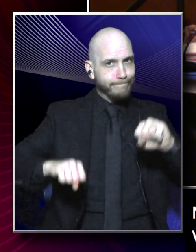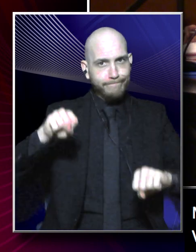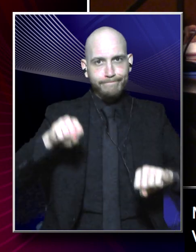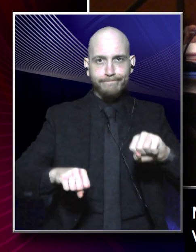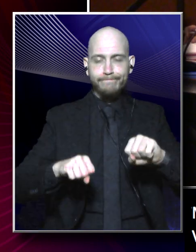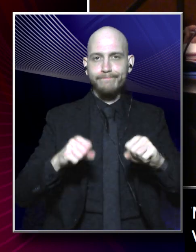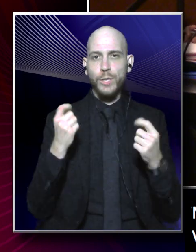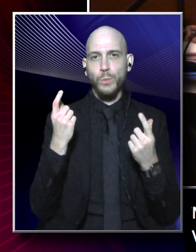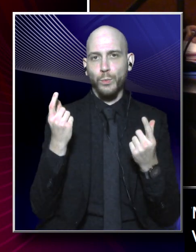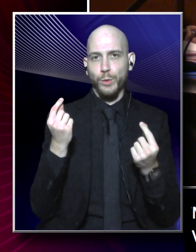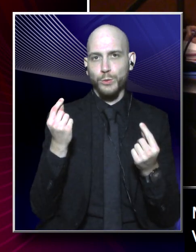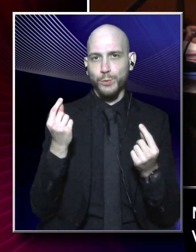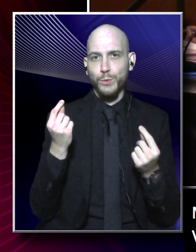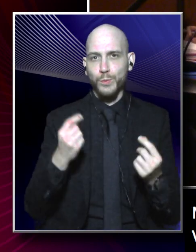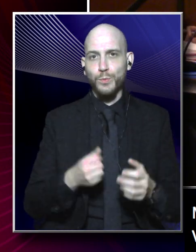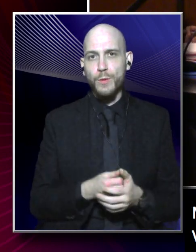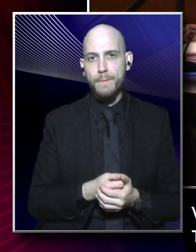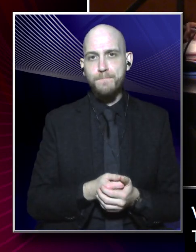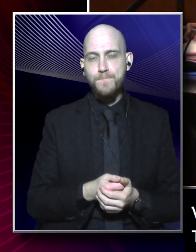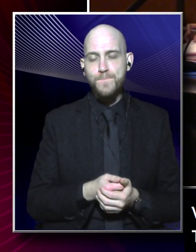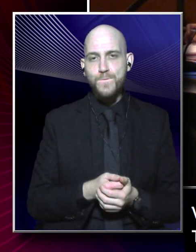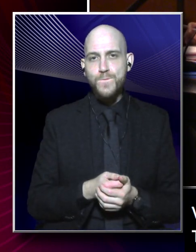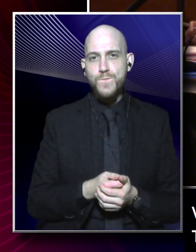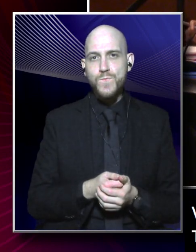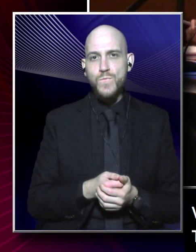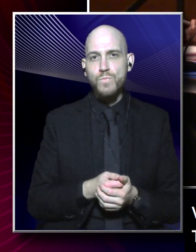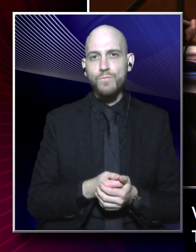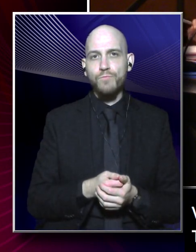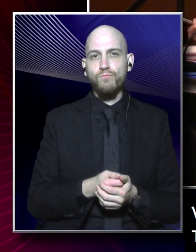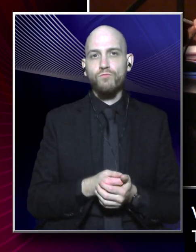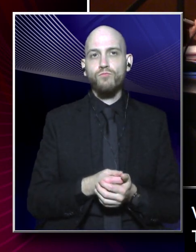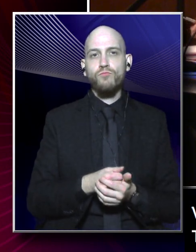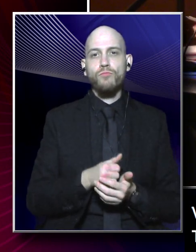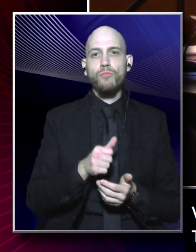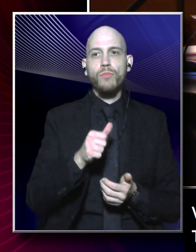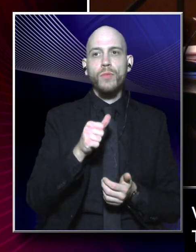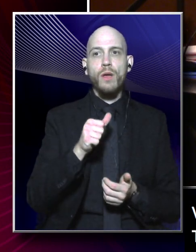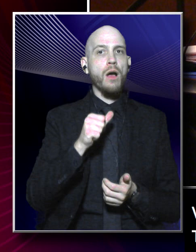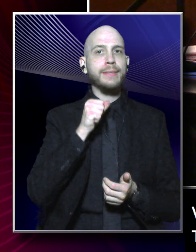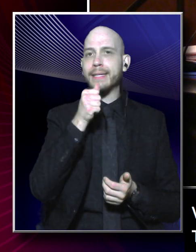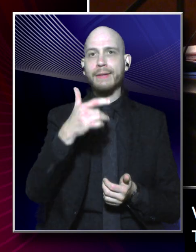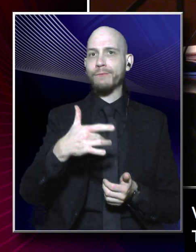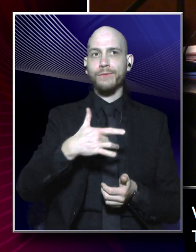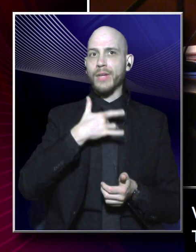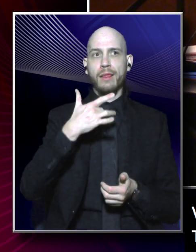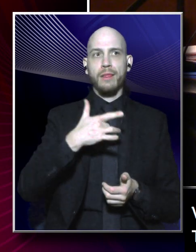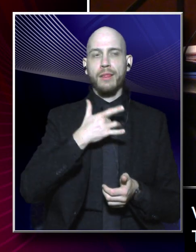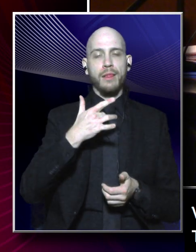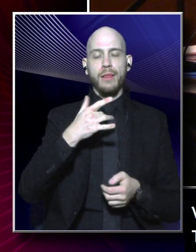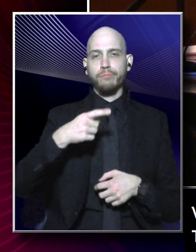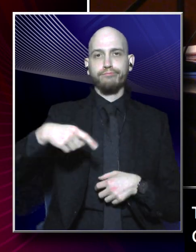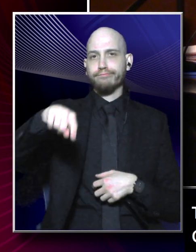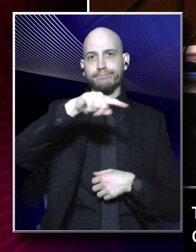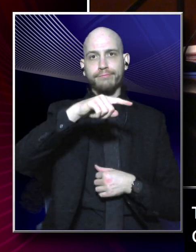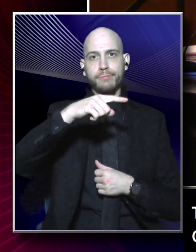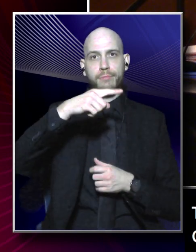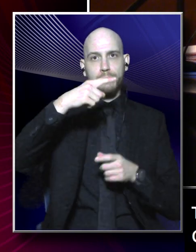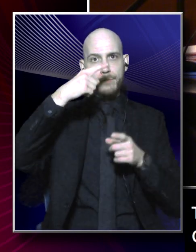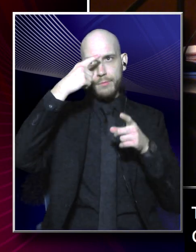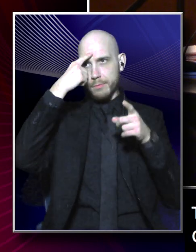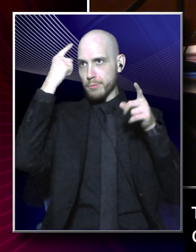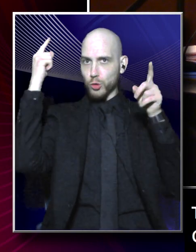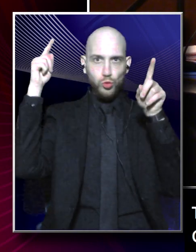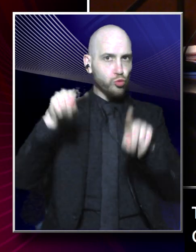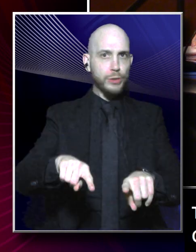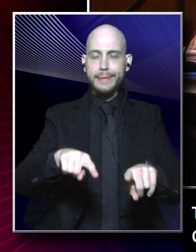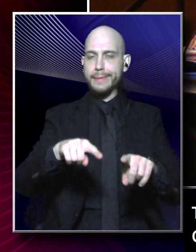this information? I didn't get a sense of a consensus of what would be the best